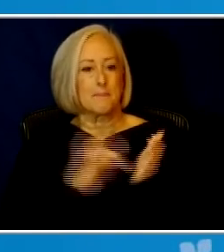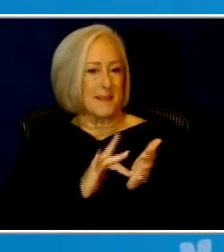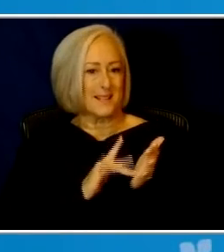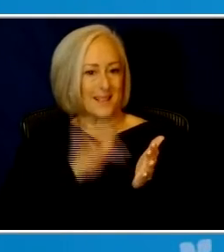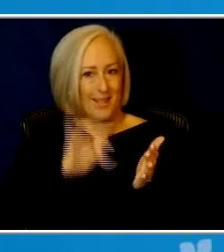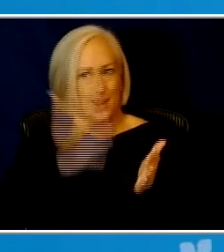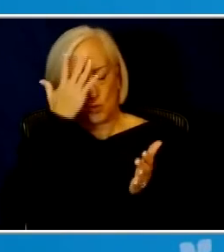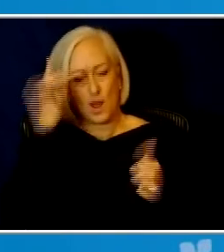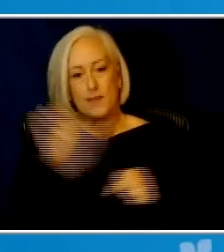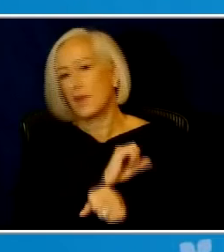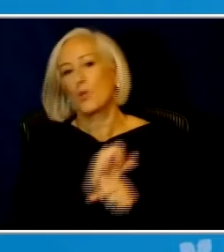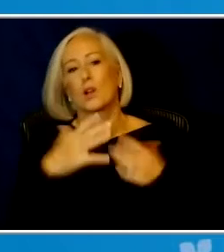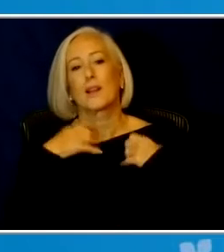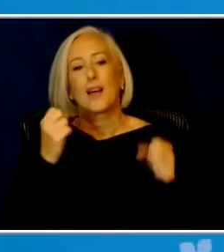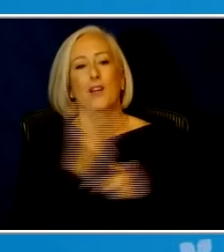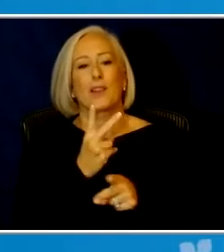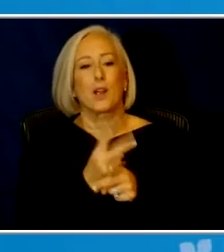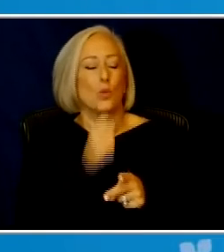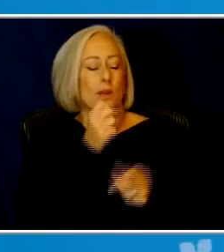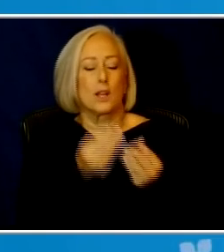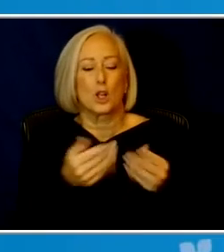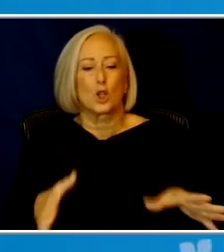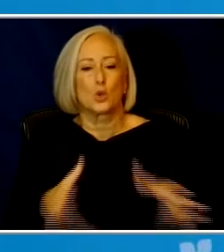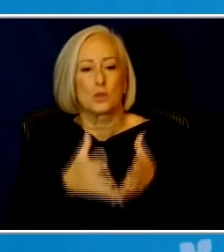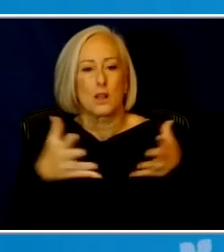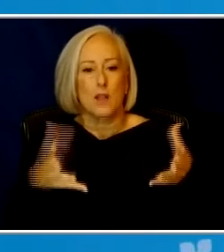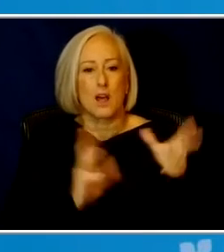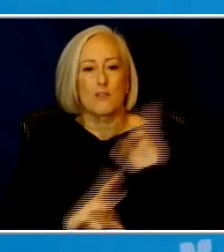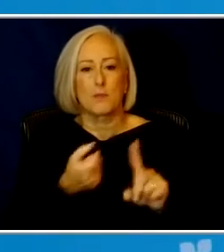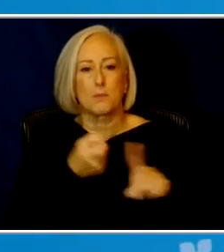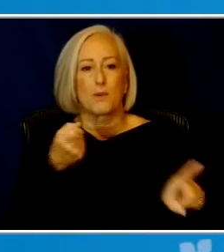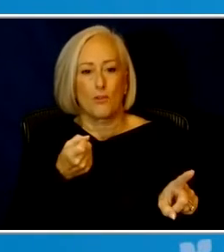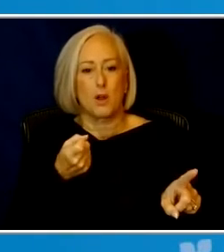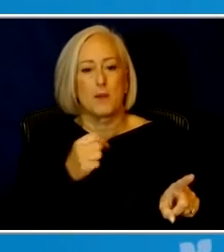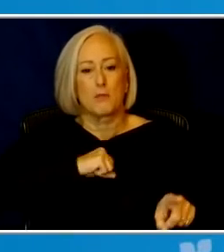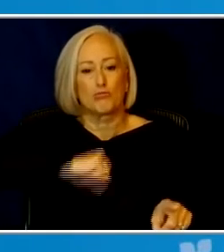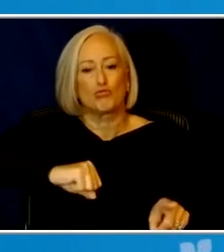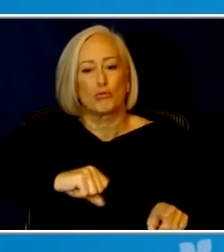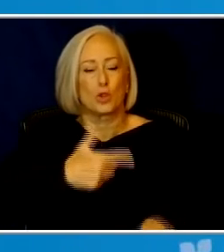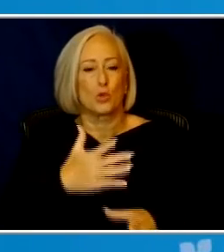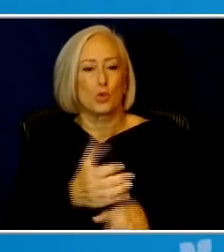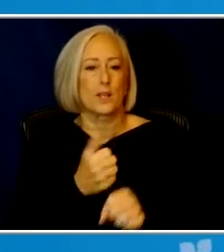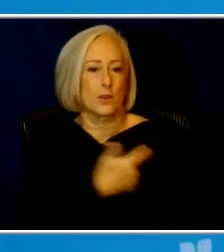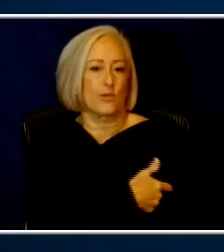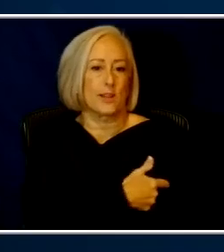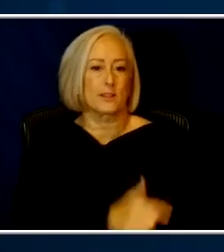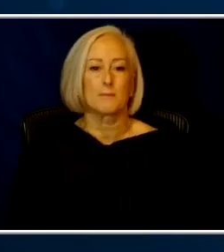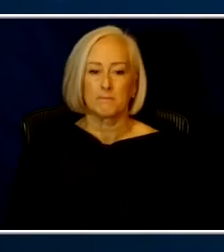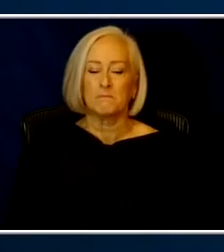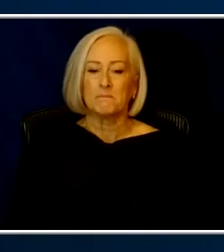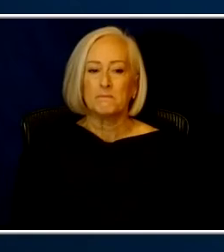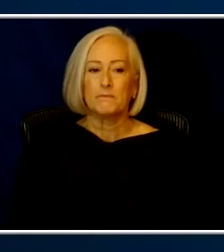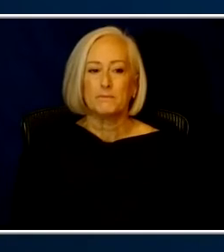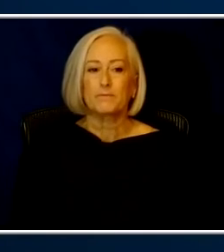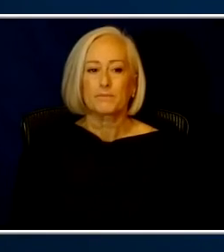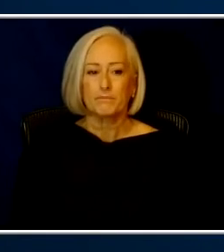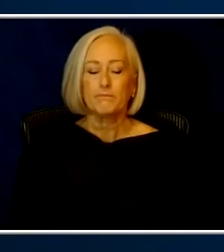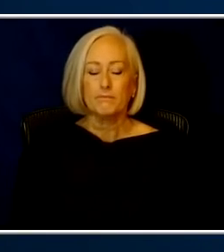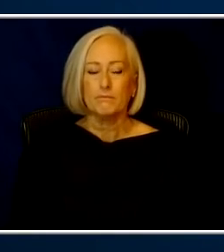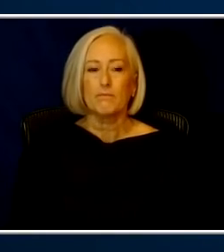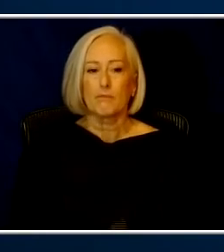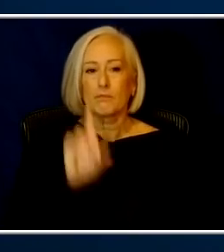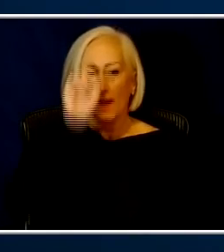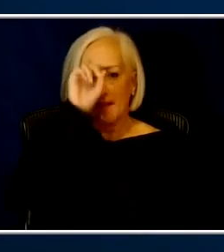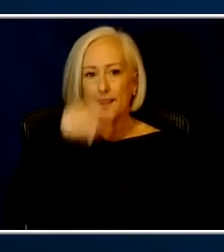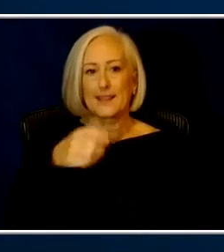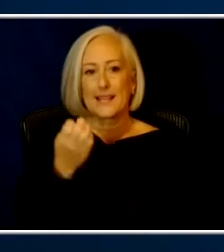we did not lose a large amount of individuals to the vaccine mandate. Yeah, I think that's an evidence-based